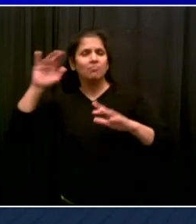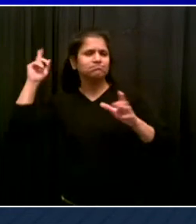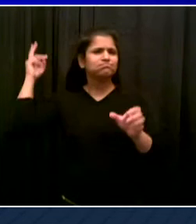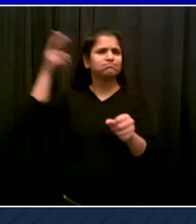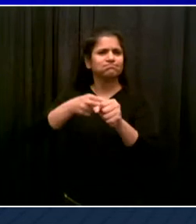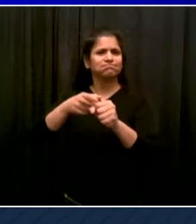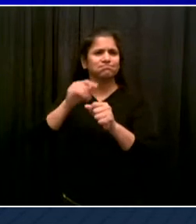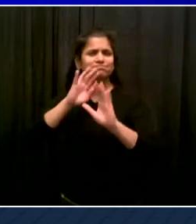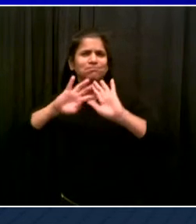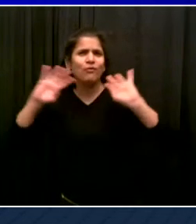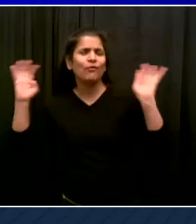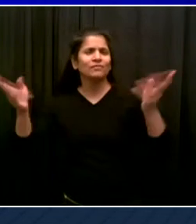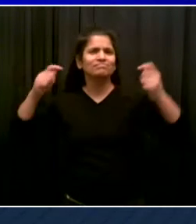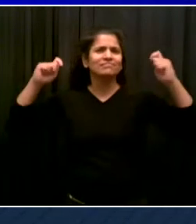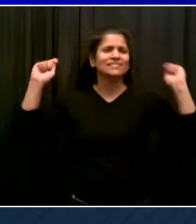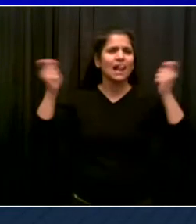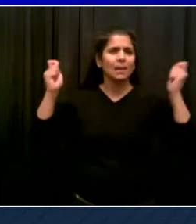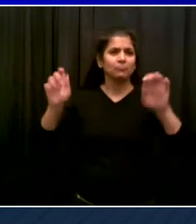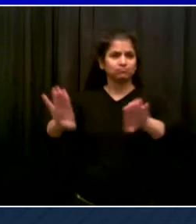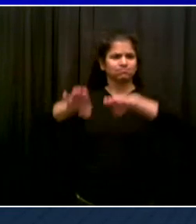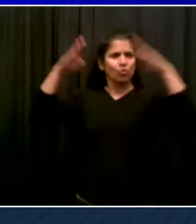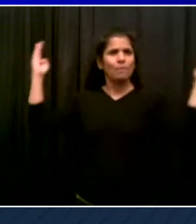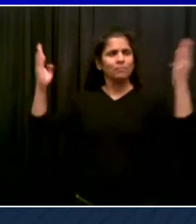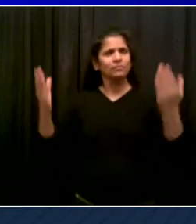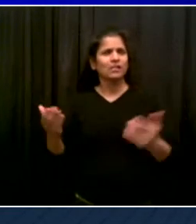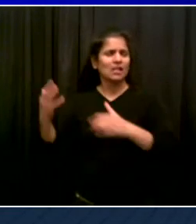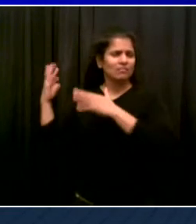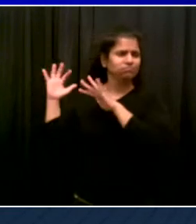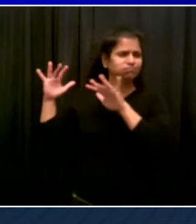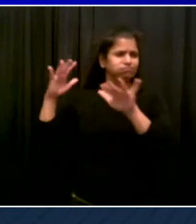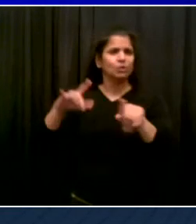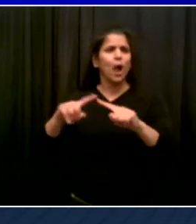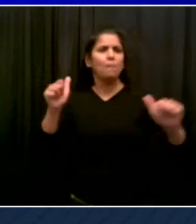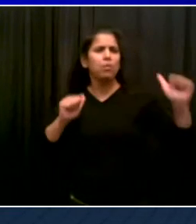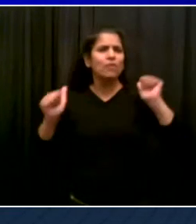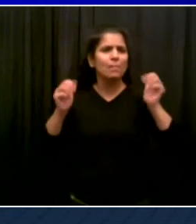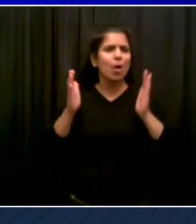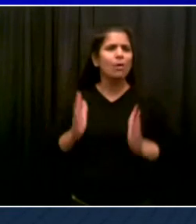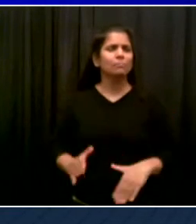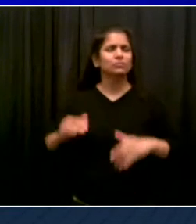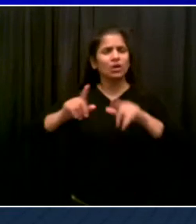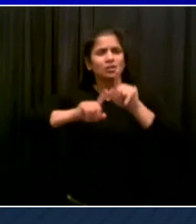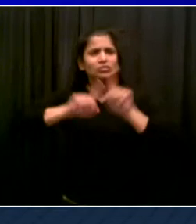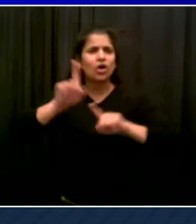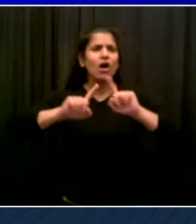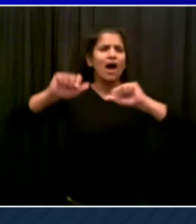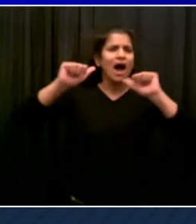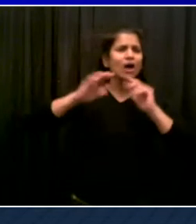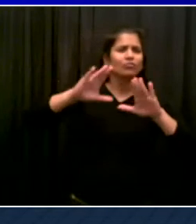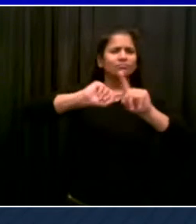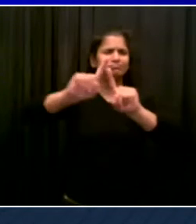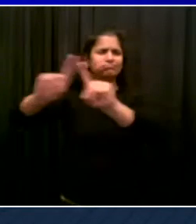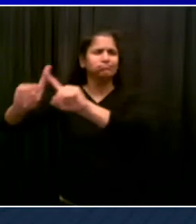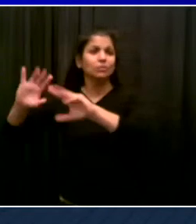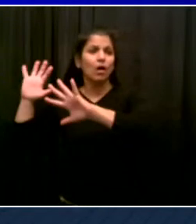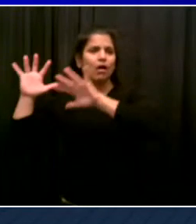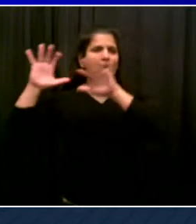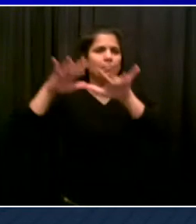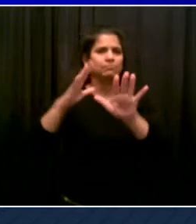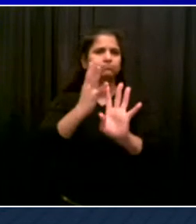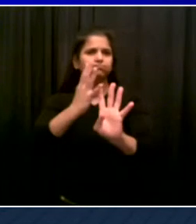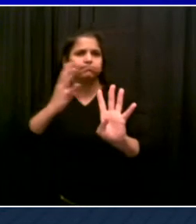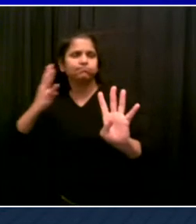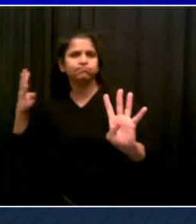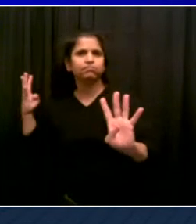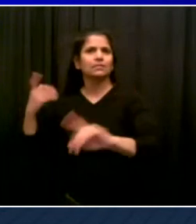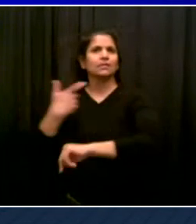opening of our vaccination center specifically for the theater community and the film and TV community to help bring them back strong. We